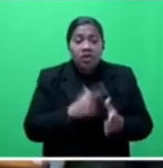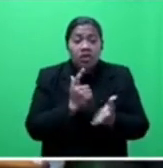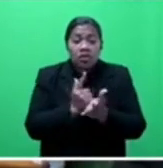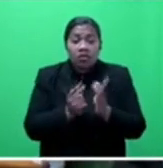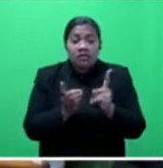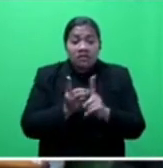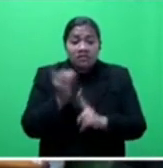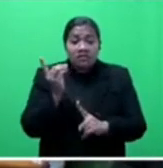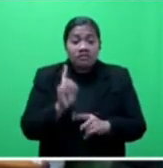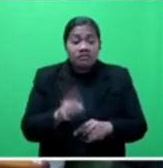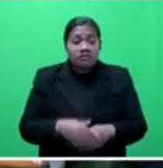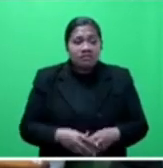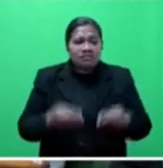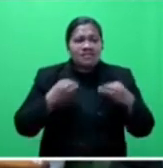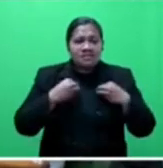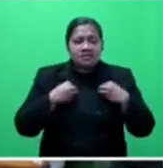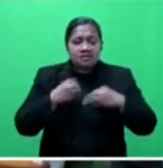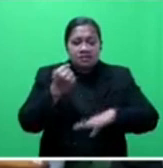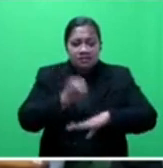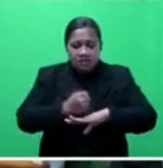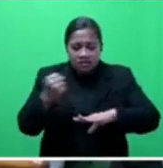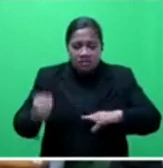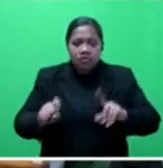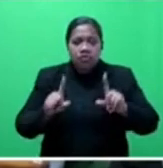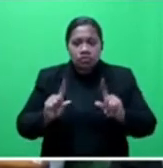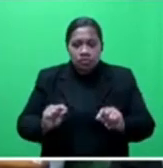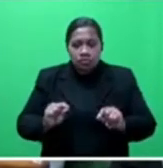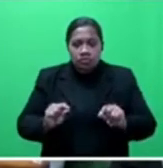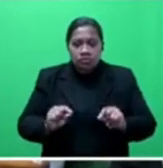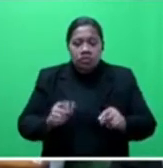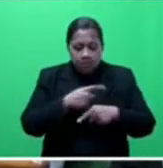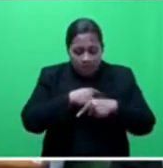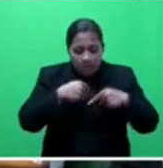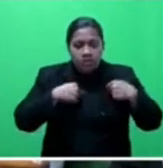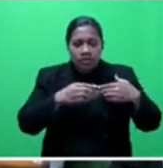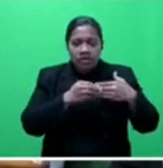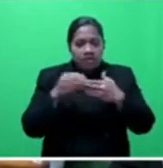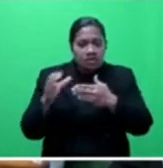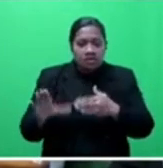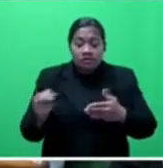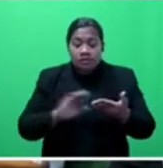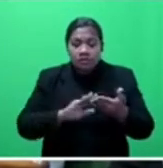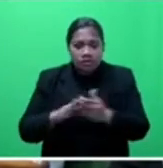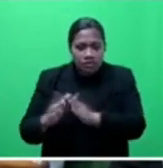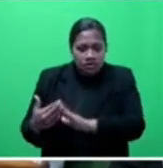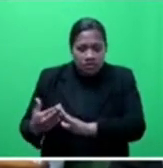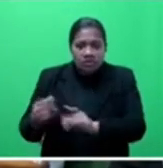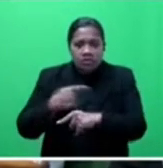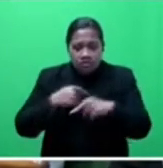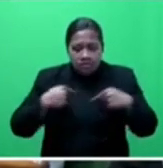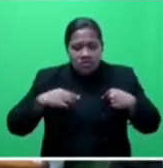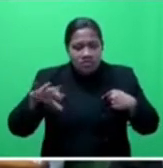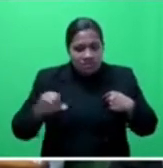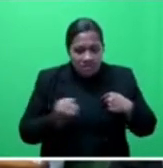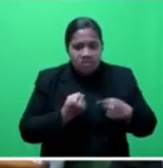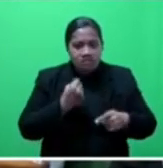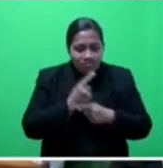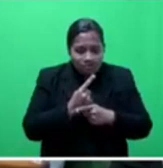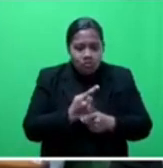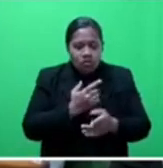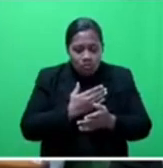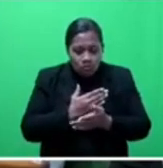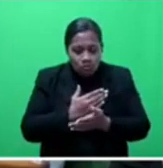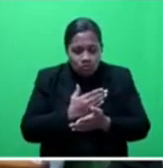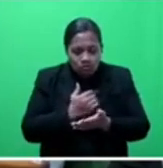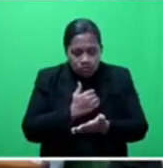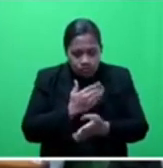are business of government to do. However, we are leaders from the community and we must walk the talk. Parliament is